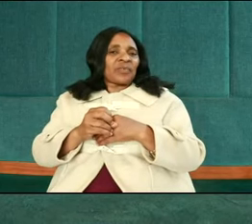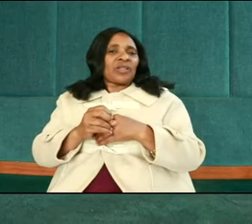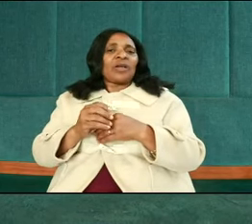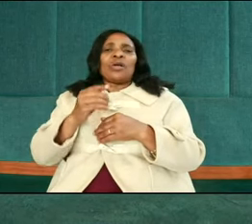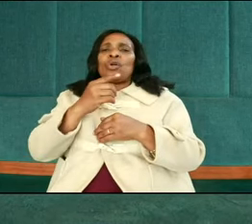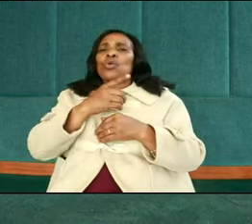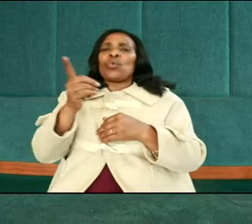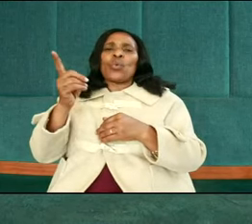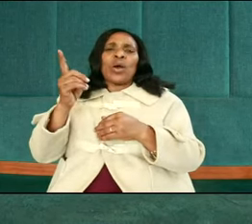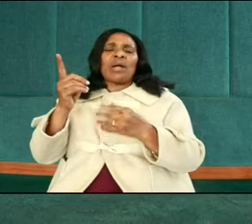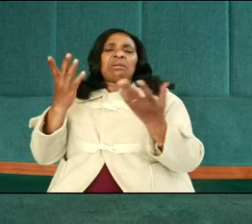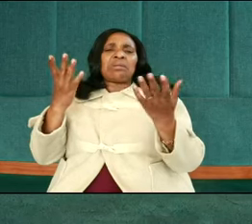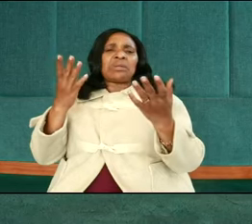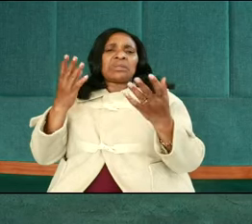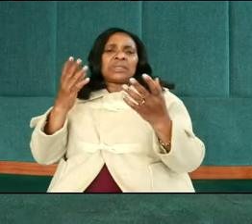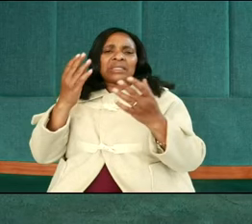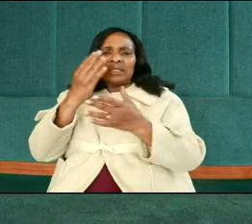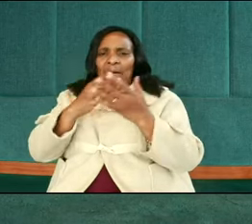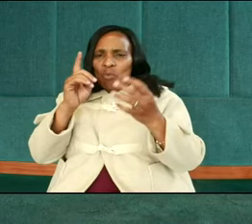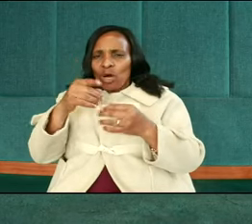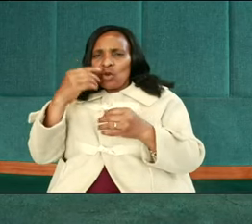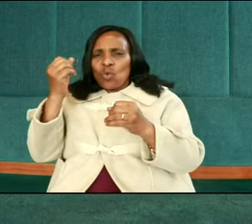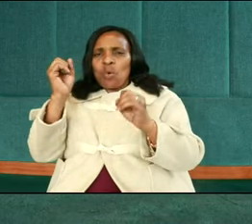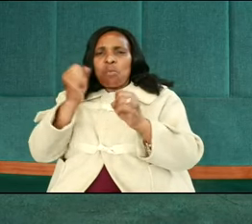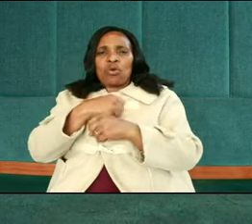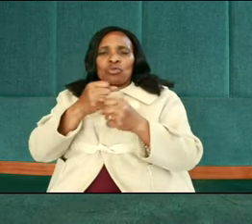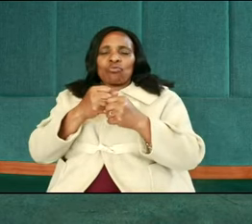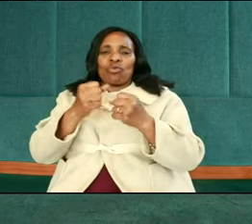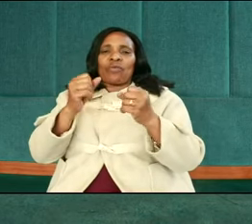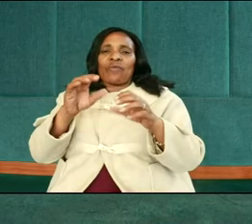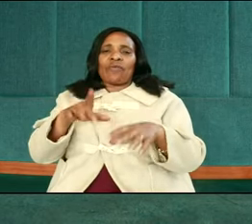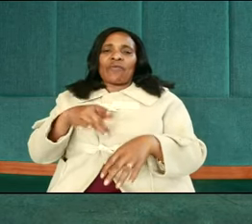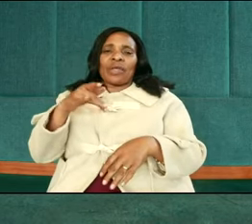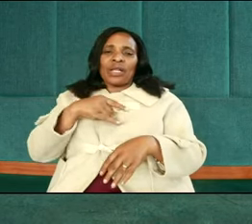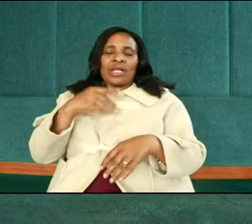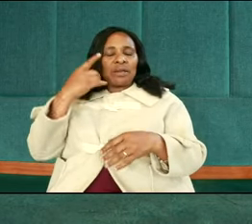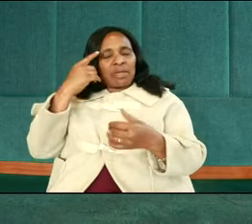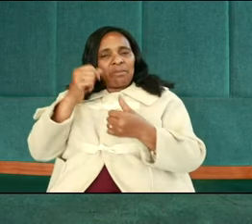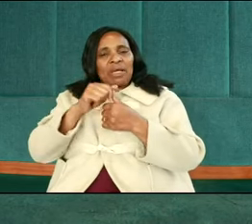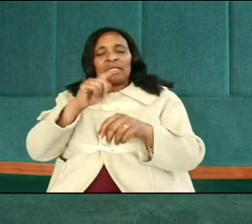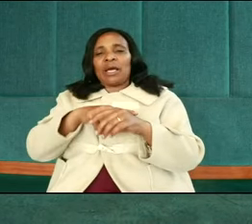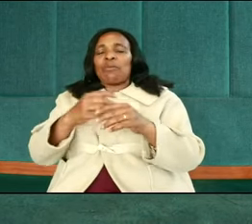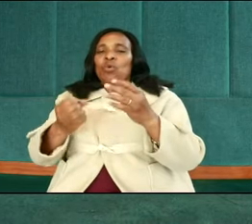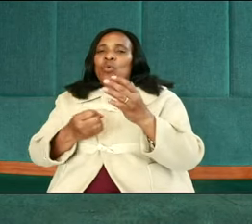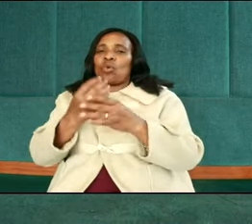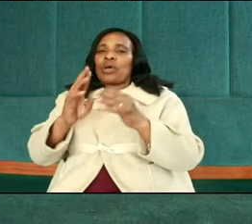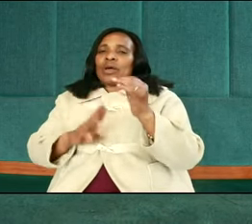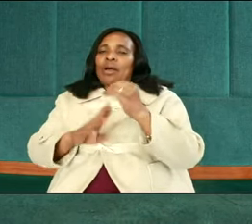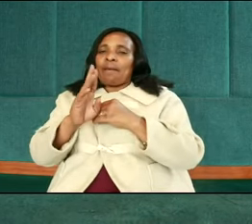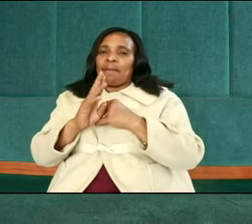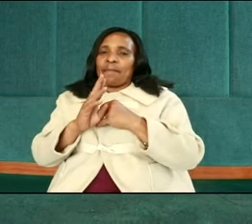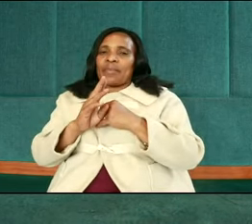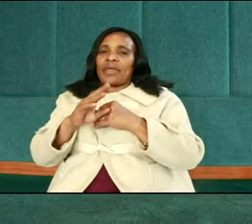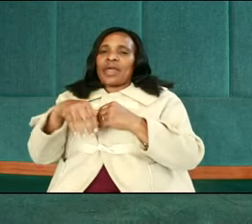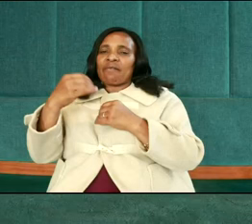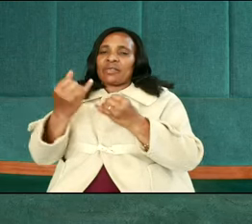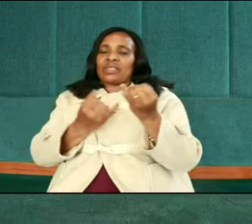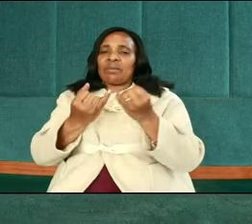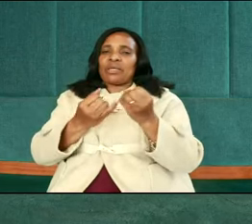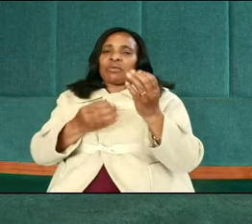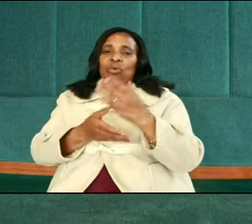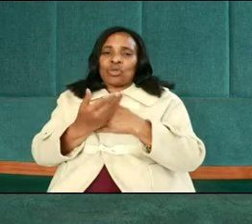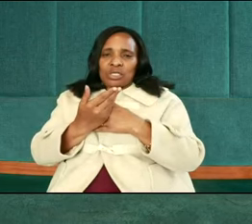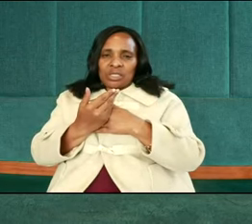you are an outcast because you're not able to join in. I remember when I was growing up, every Sabbath